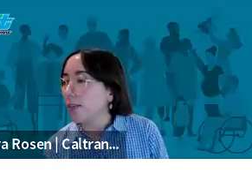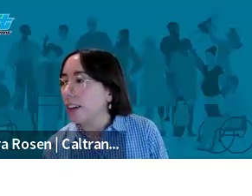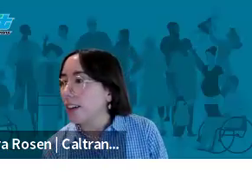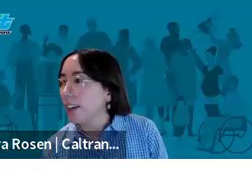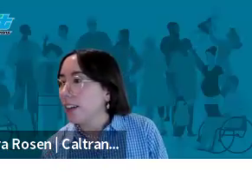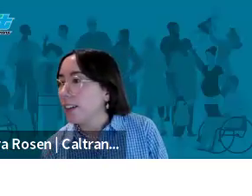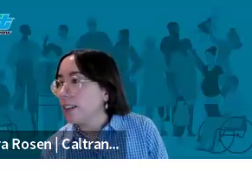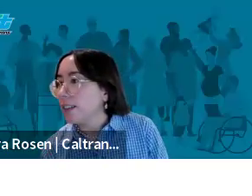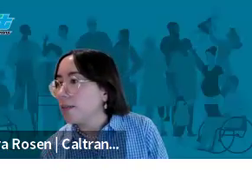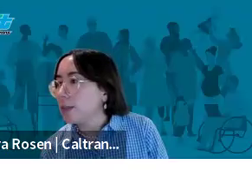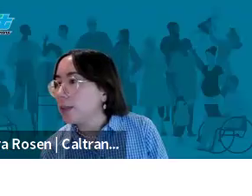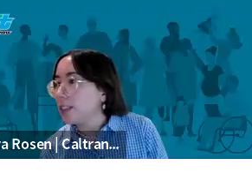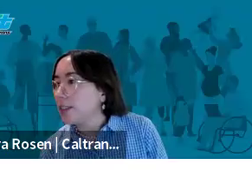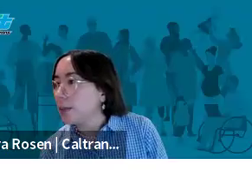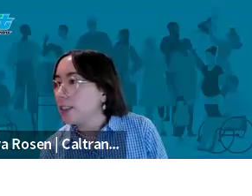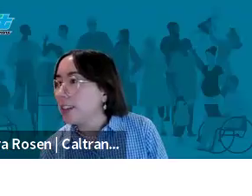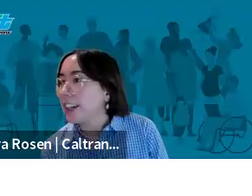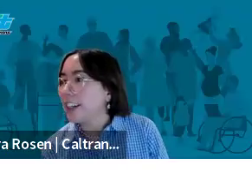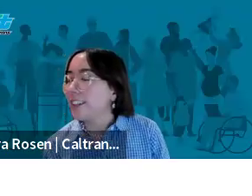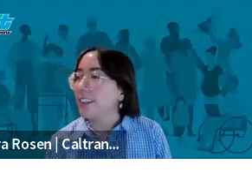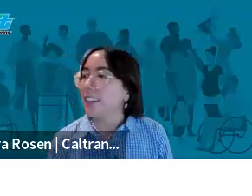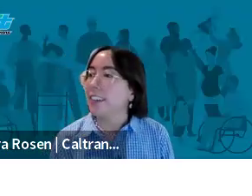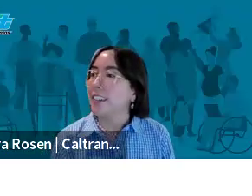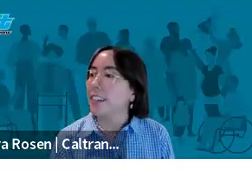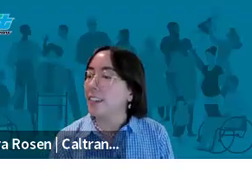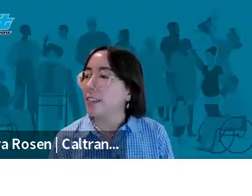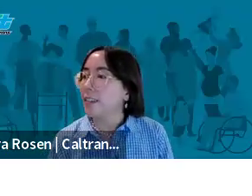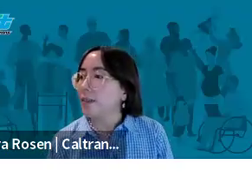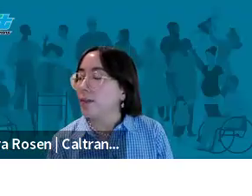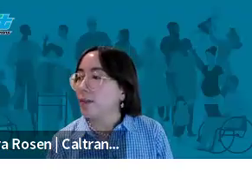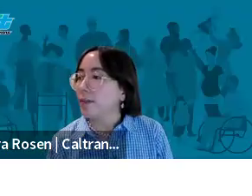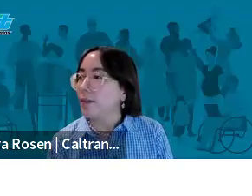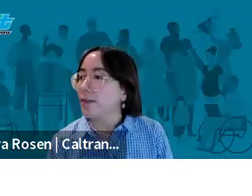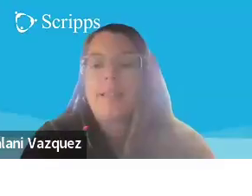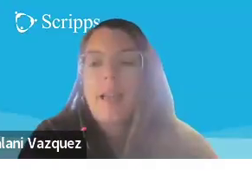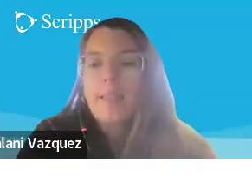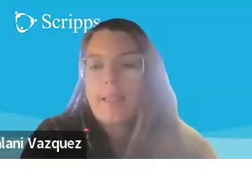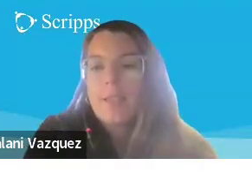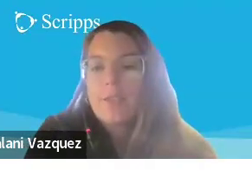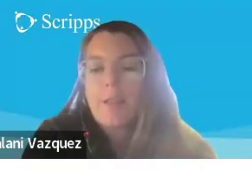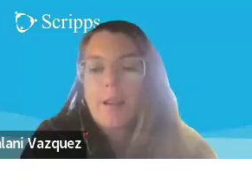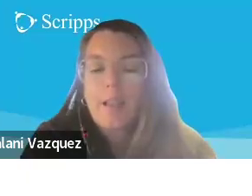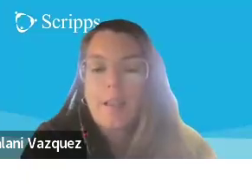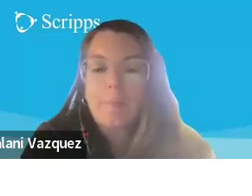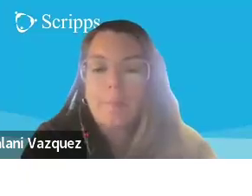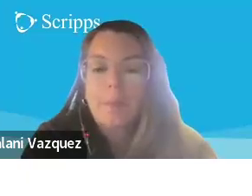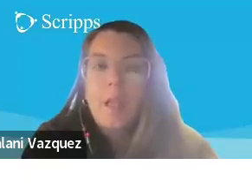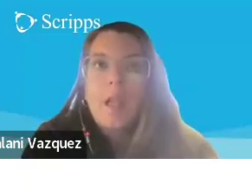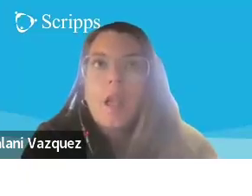Kulani? Yes, hi. Thank you,